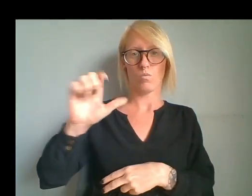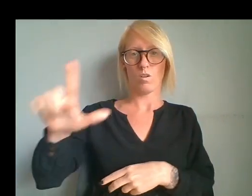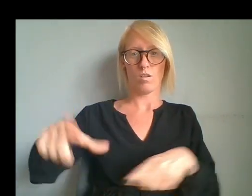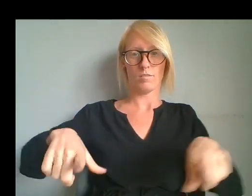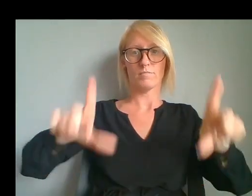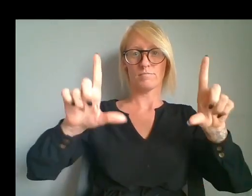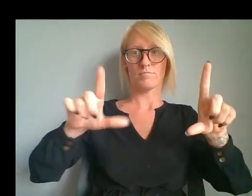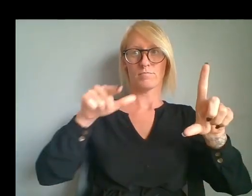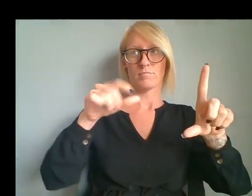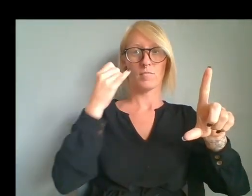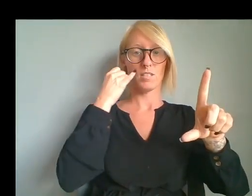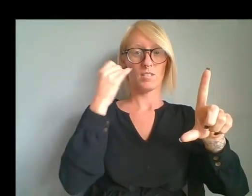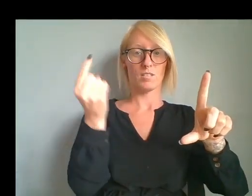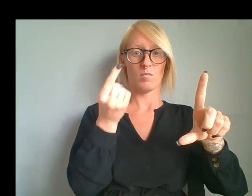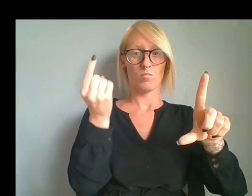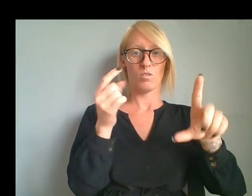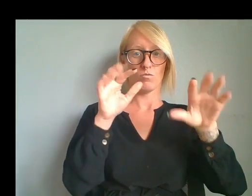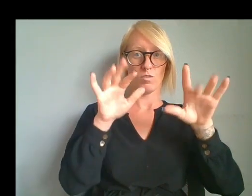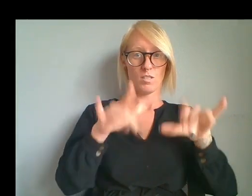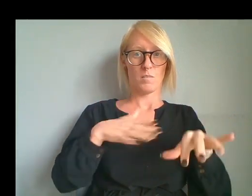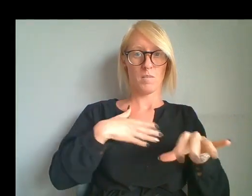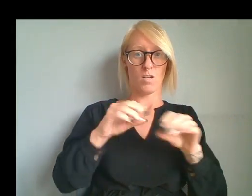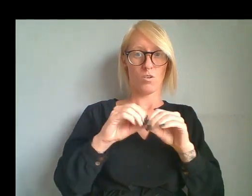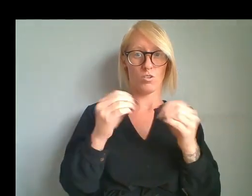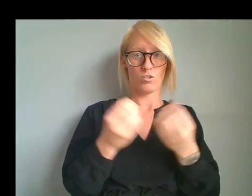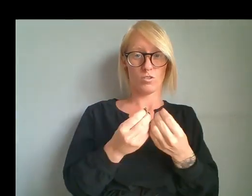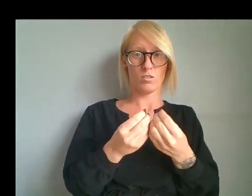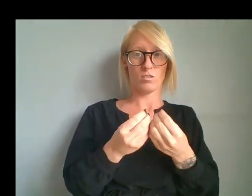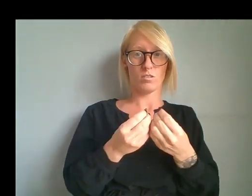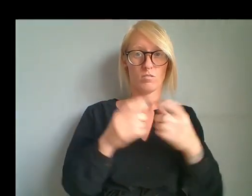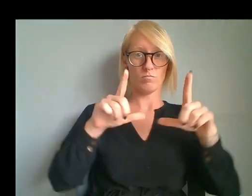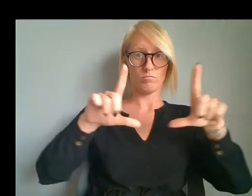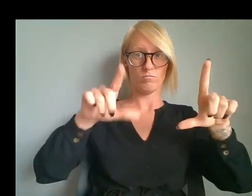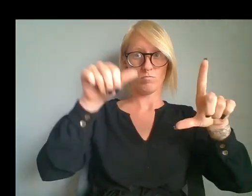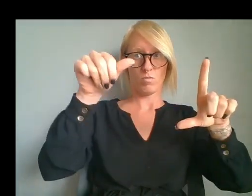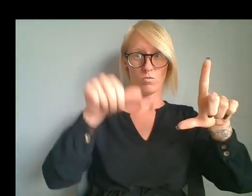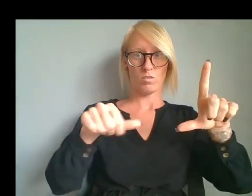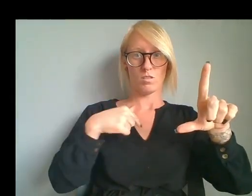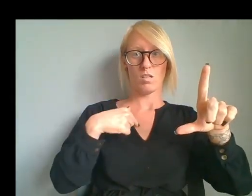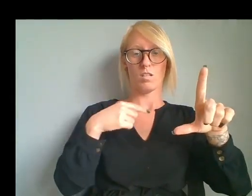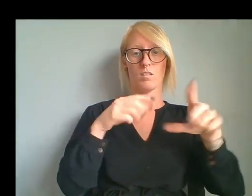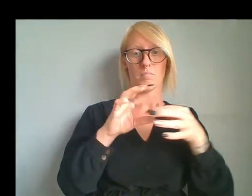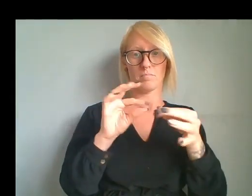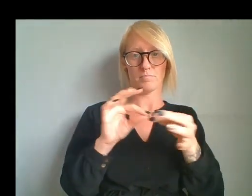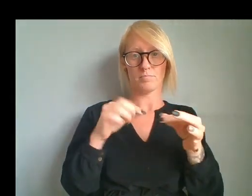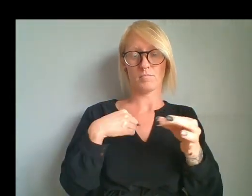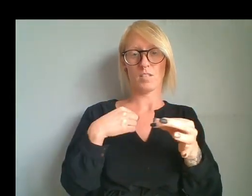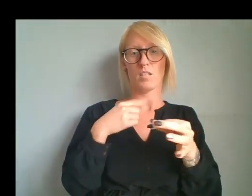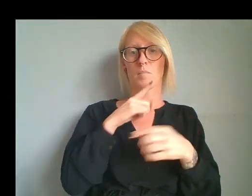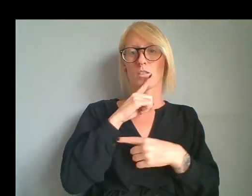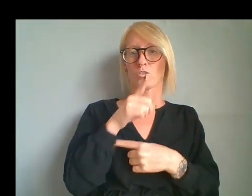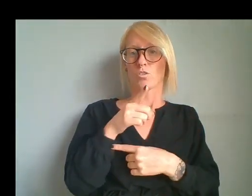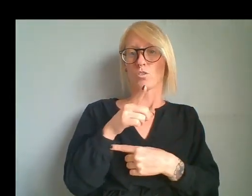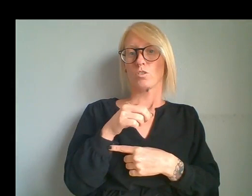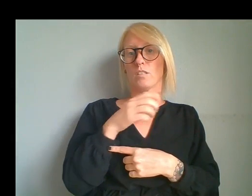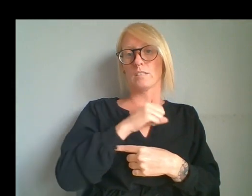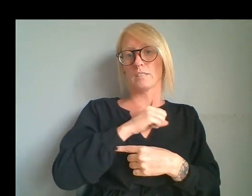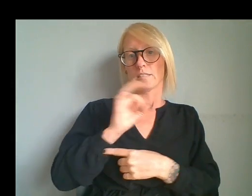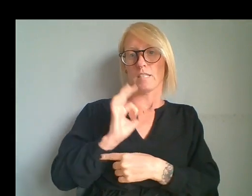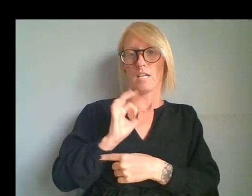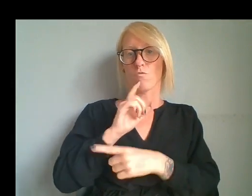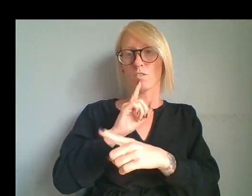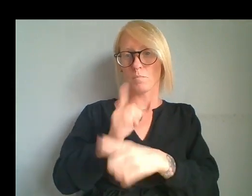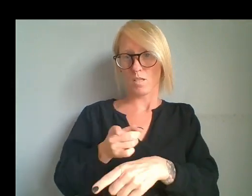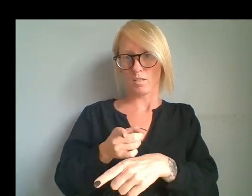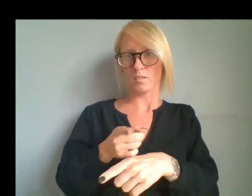Coastal Community Foundation wall, we want to make sure that staff are monitoring that and are responding back, or if they have a question,